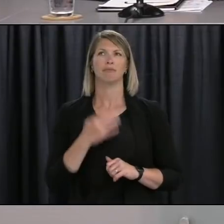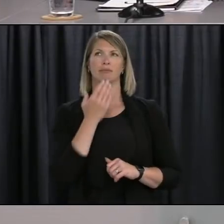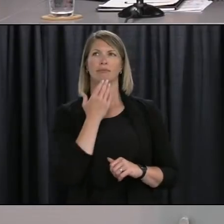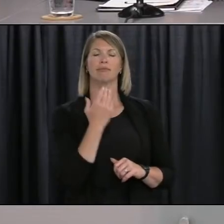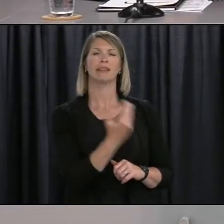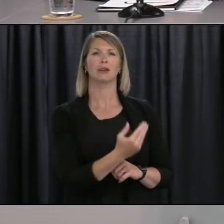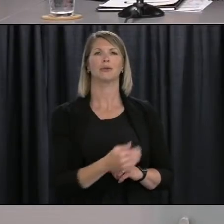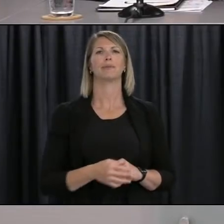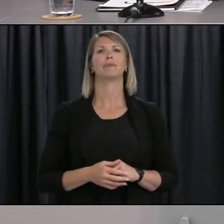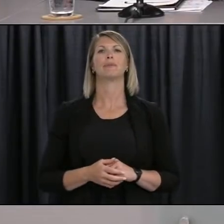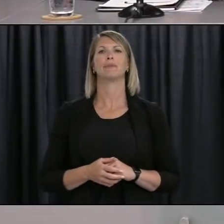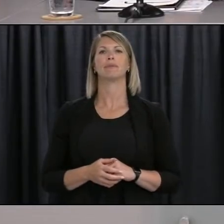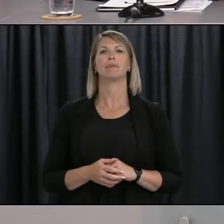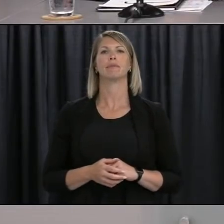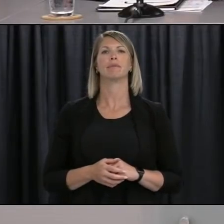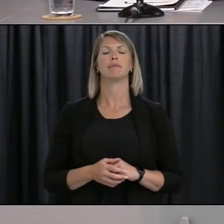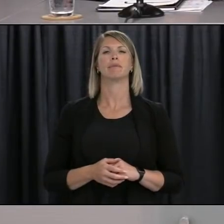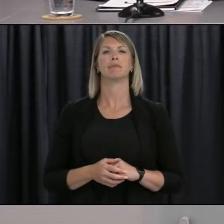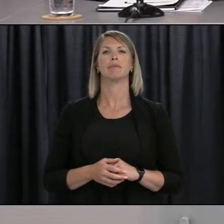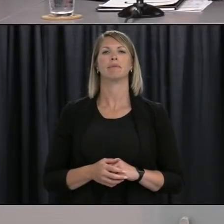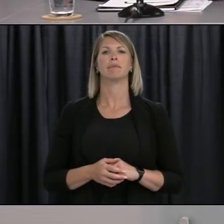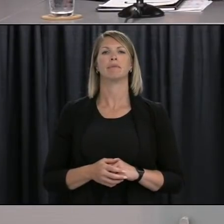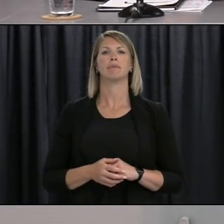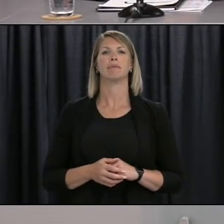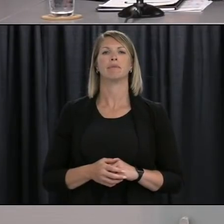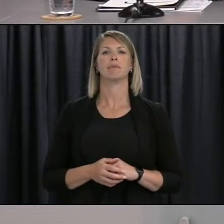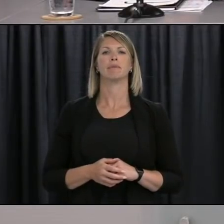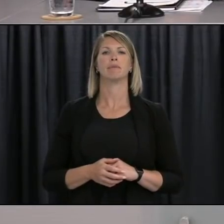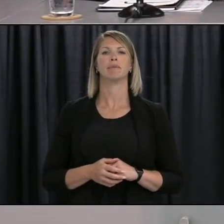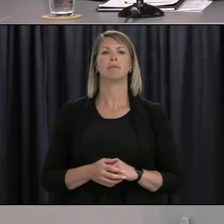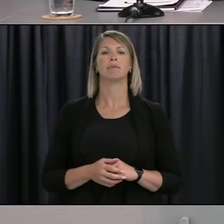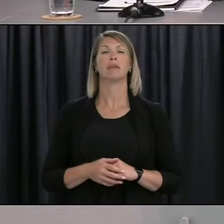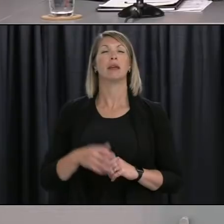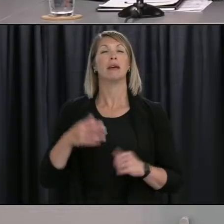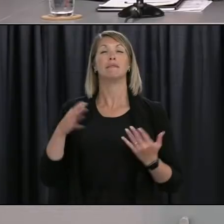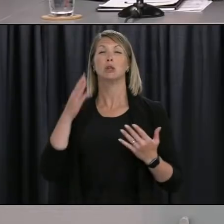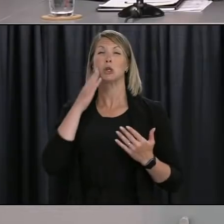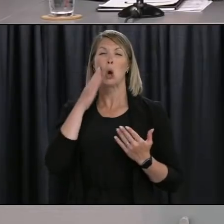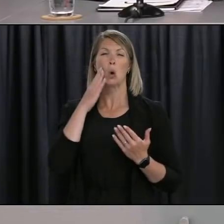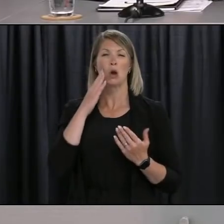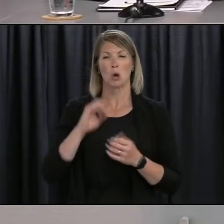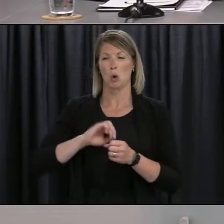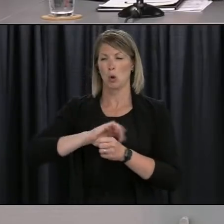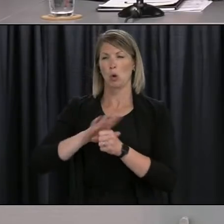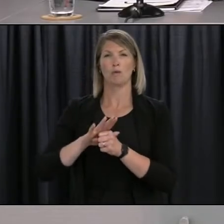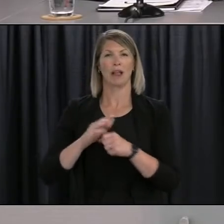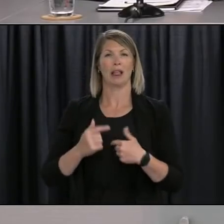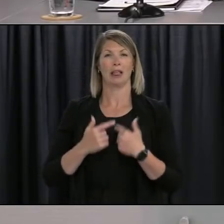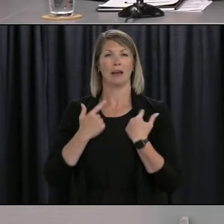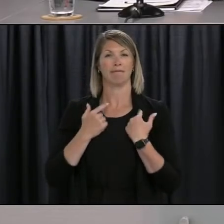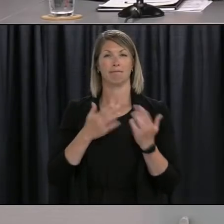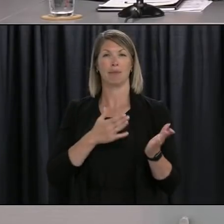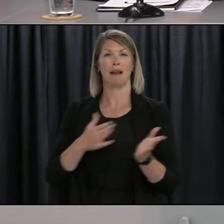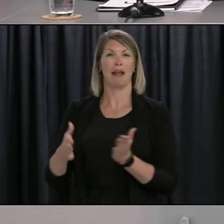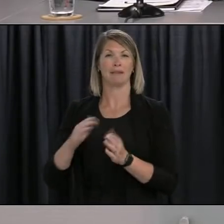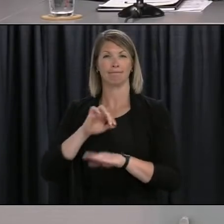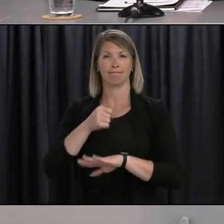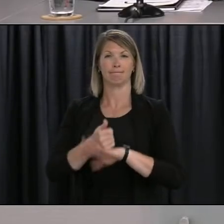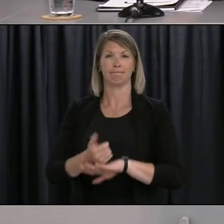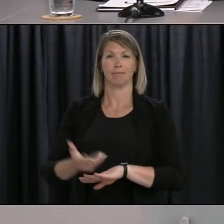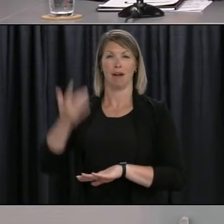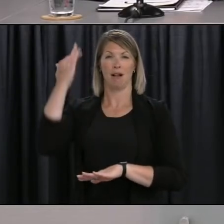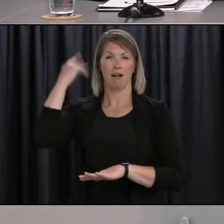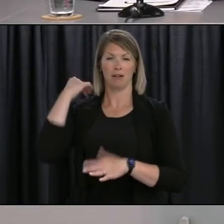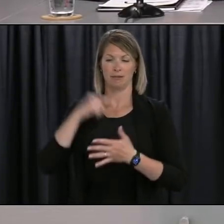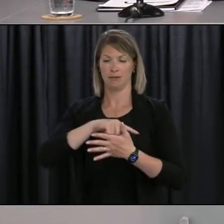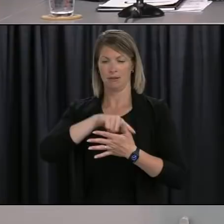You. I know that we have, managed to step down these levels. What I'm wondering is, when we start talking about bringing in more